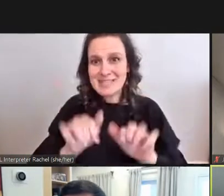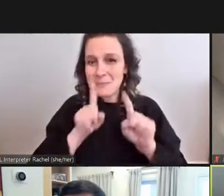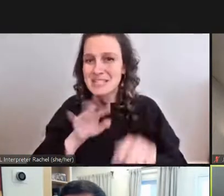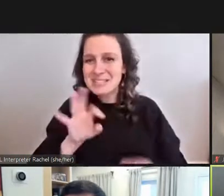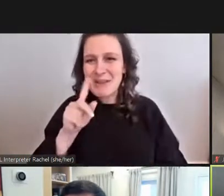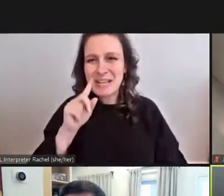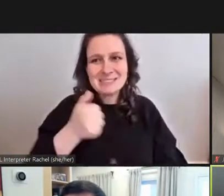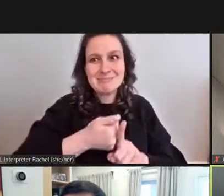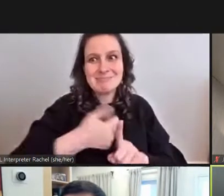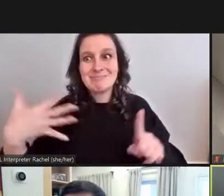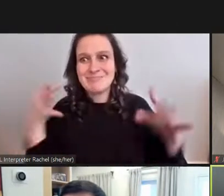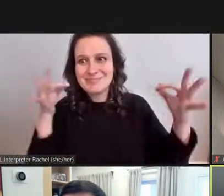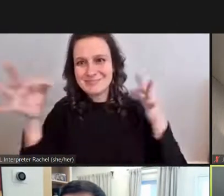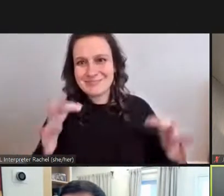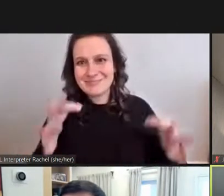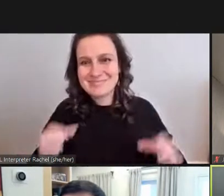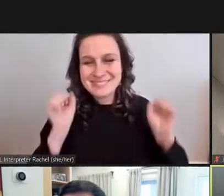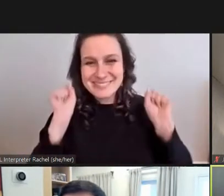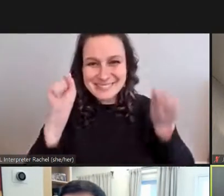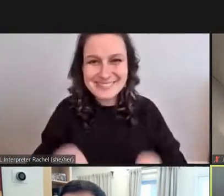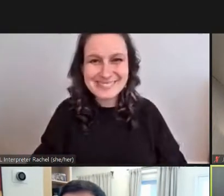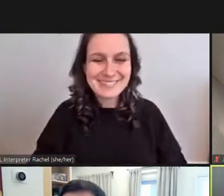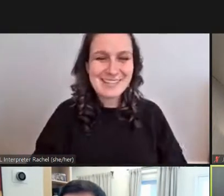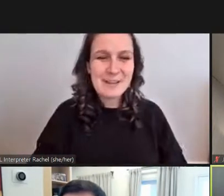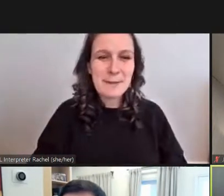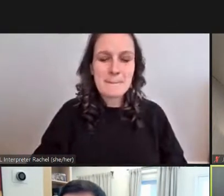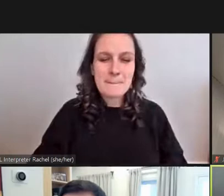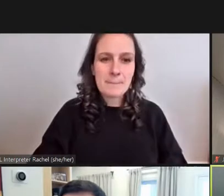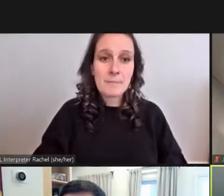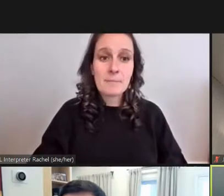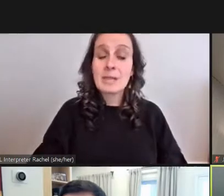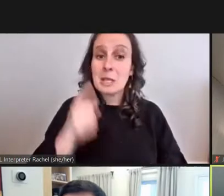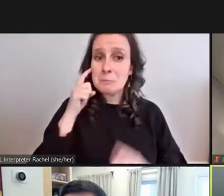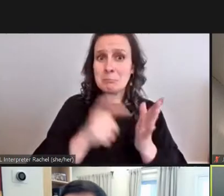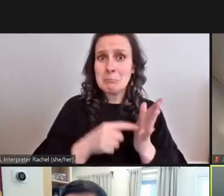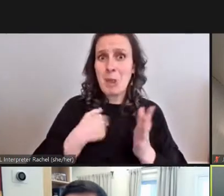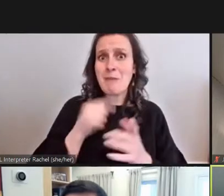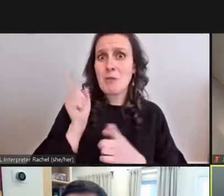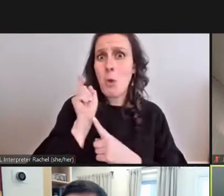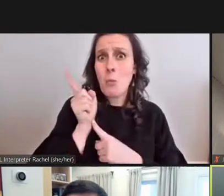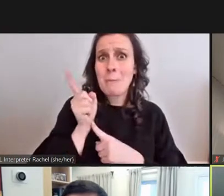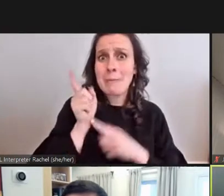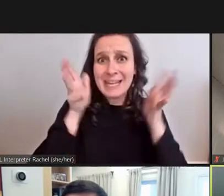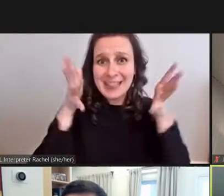can elaborate on that. Just noticing we have 1 minute left.